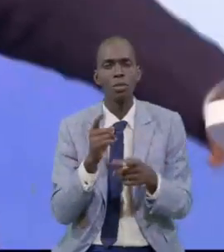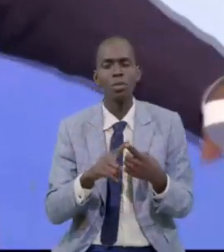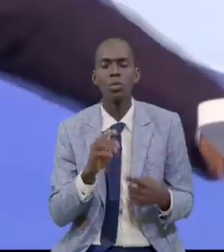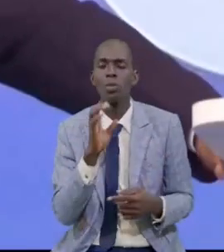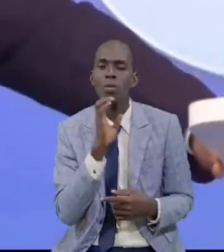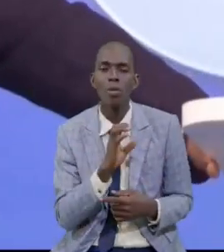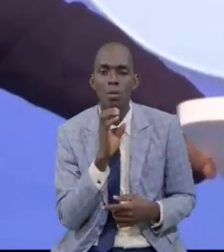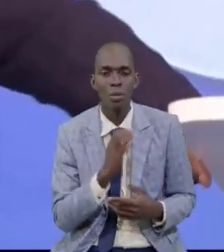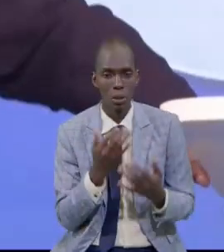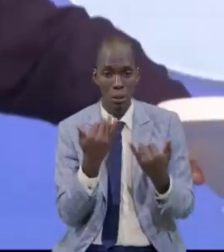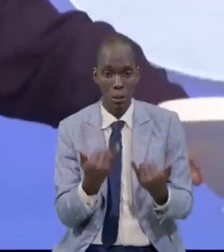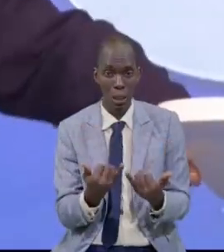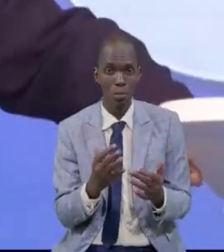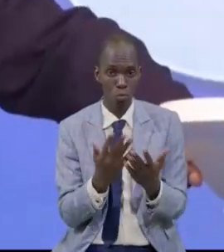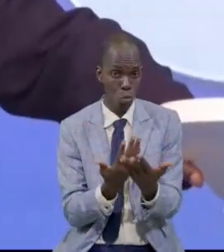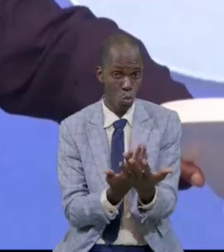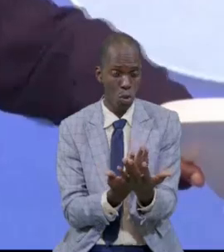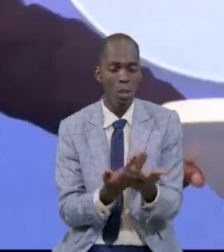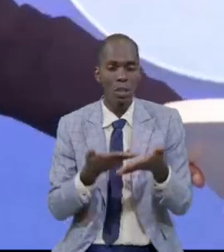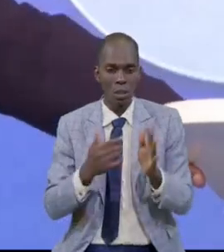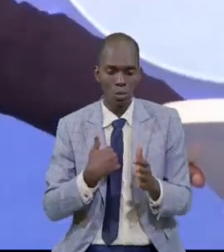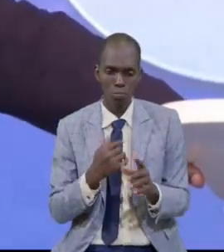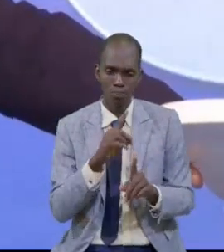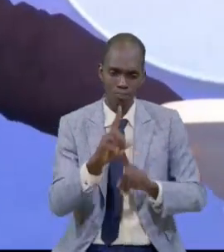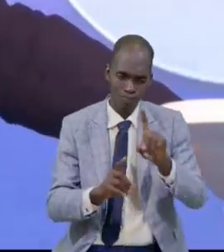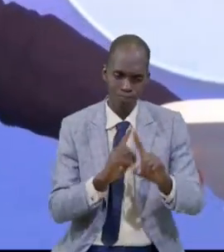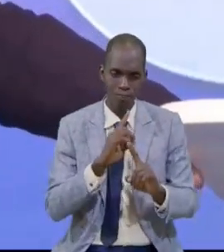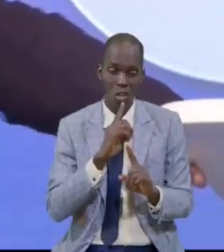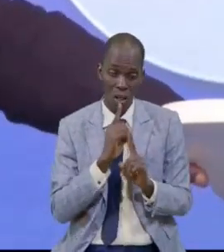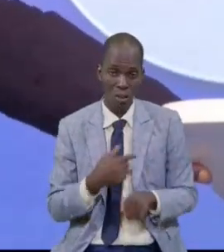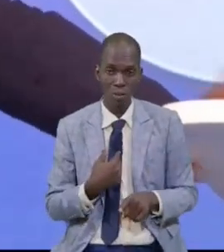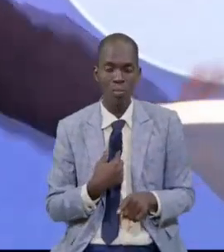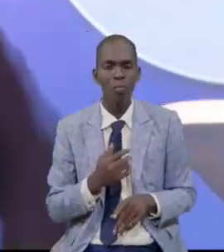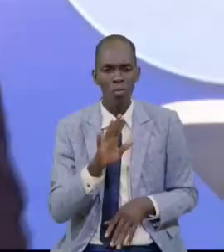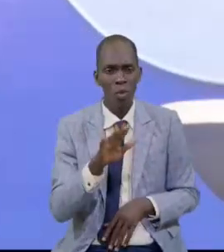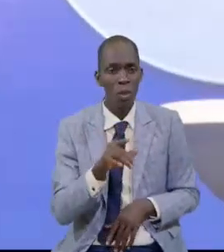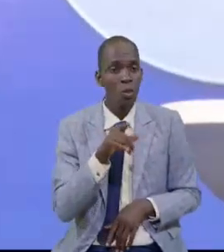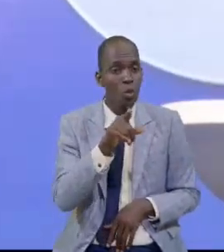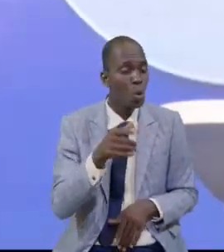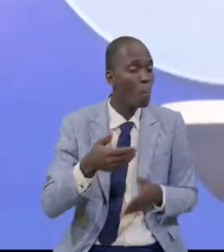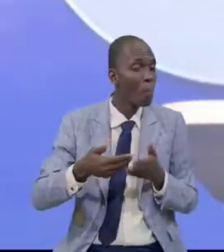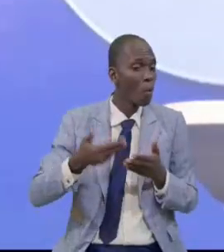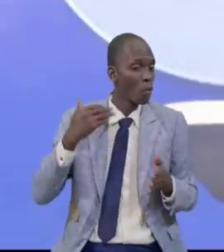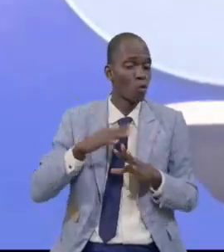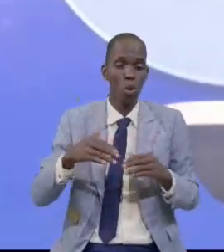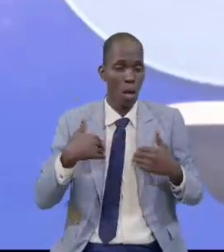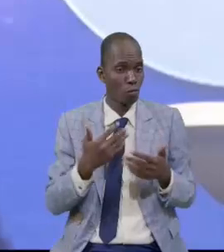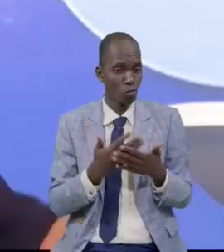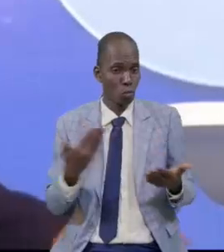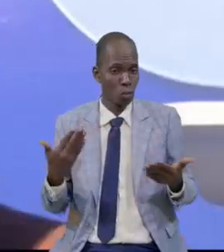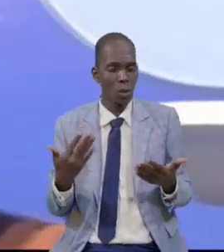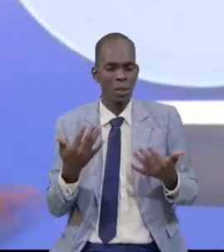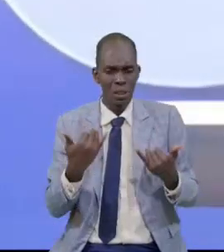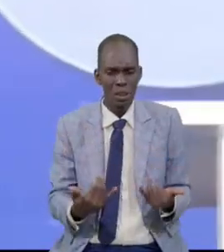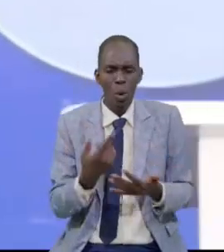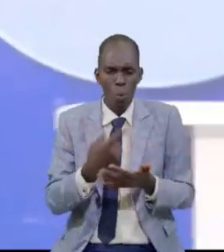analyze. What did you have before you don't have now? Every good thing you had before you don't